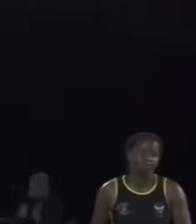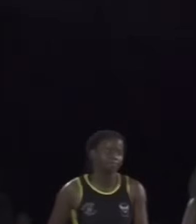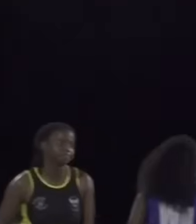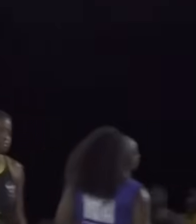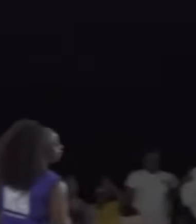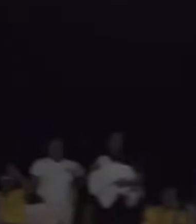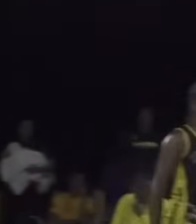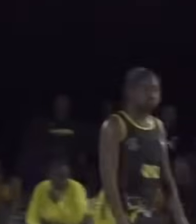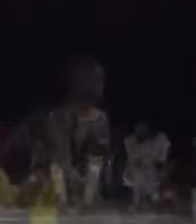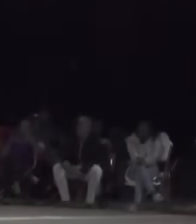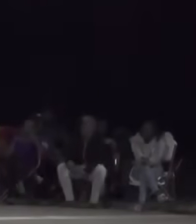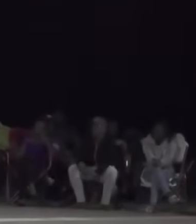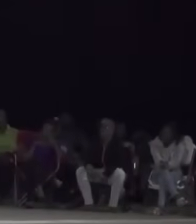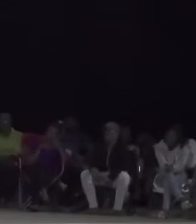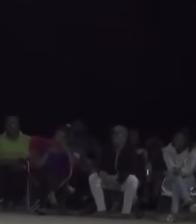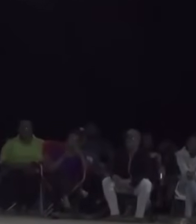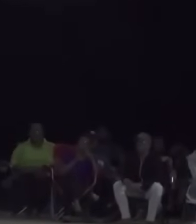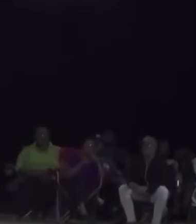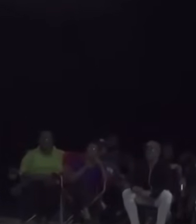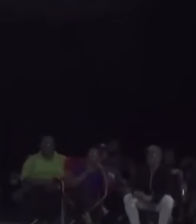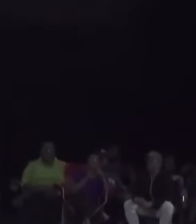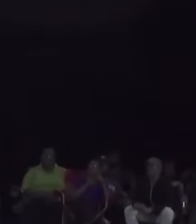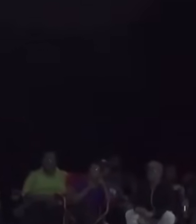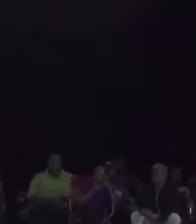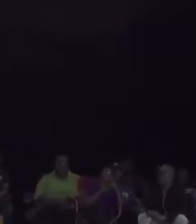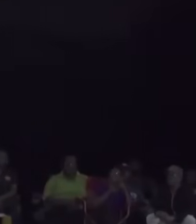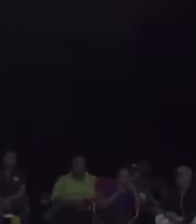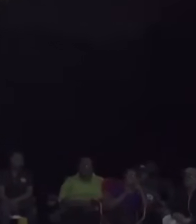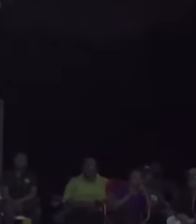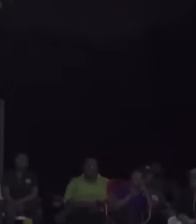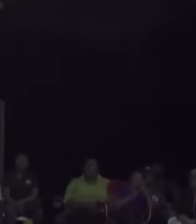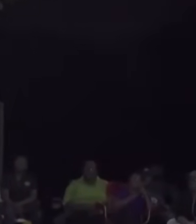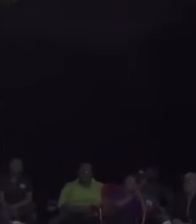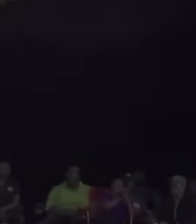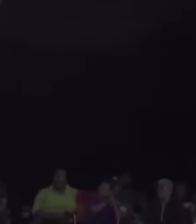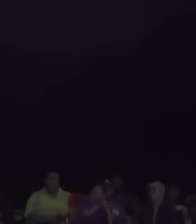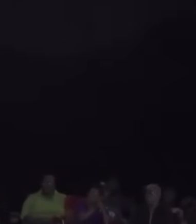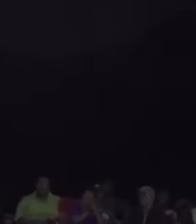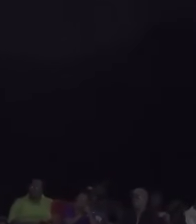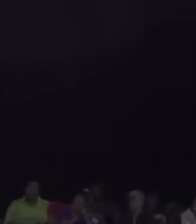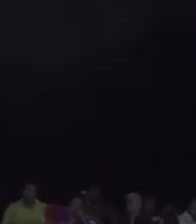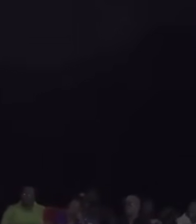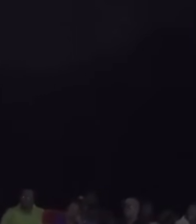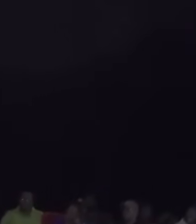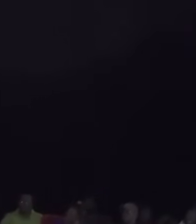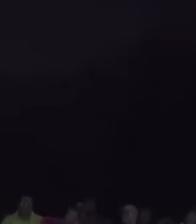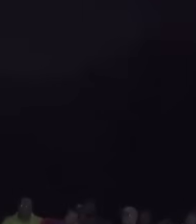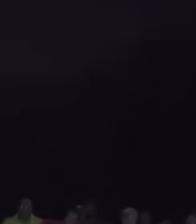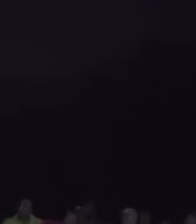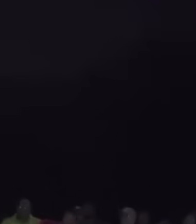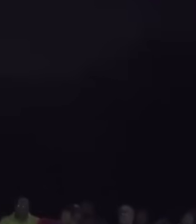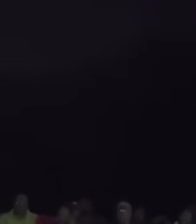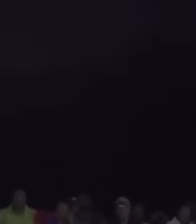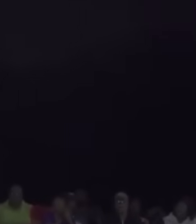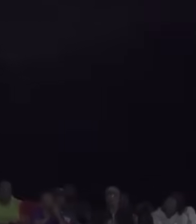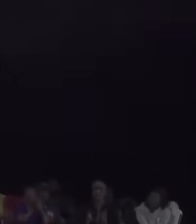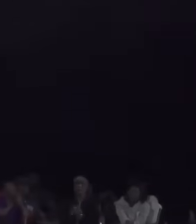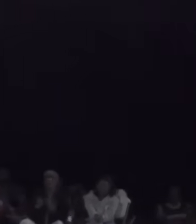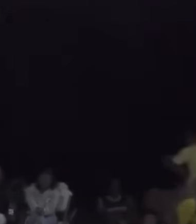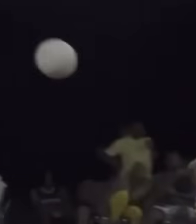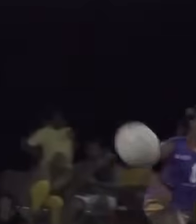converts. UE unable to regain their composure, and Agard again sinks this one as it